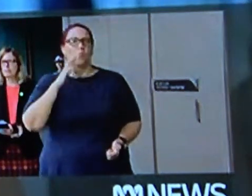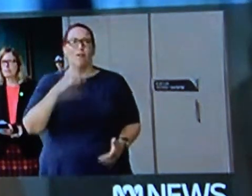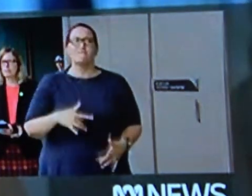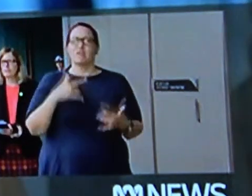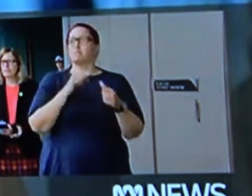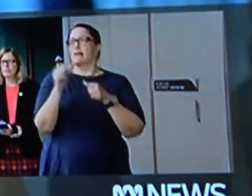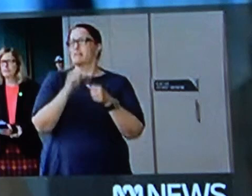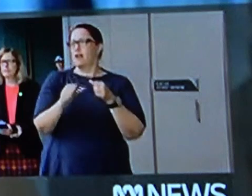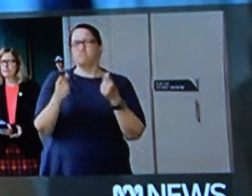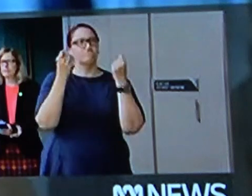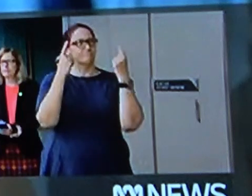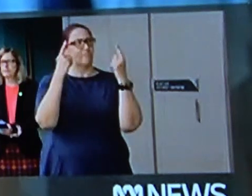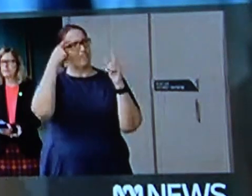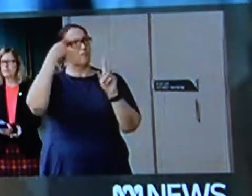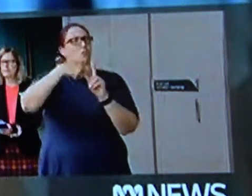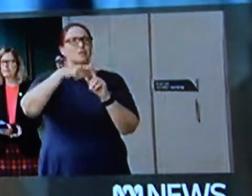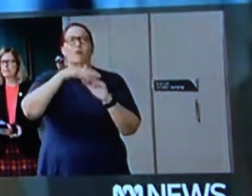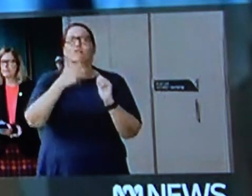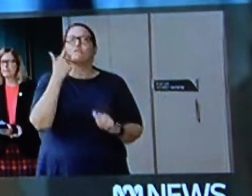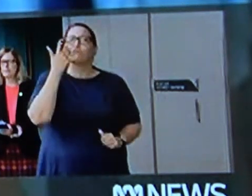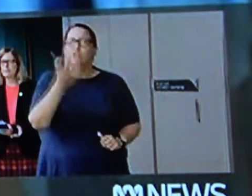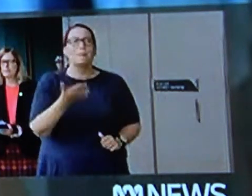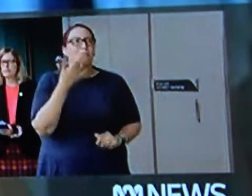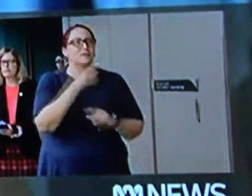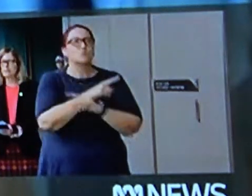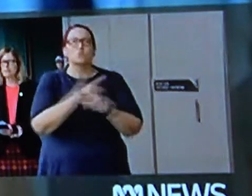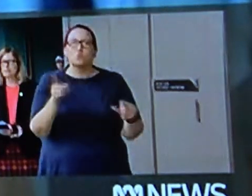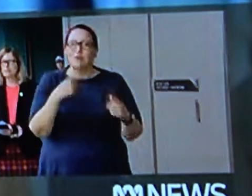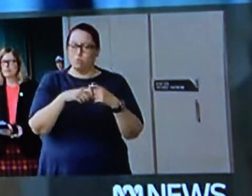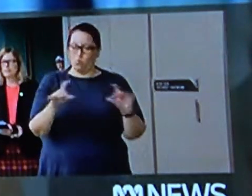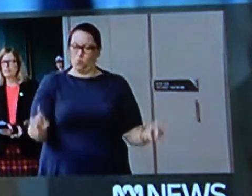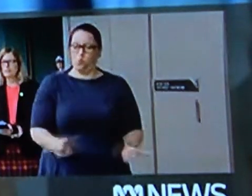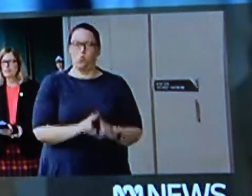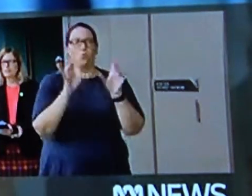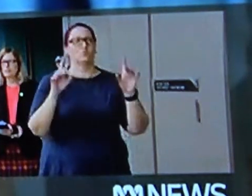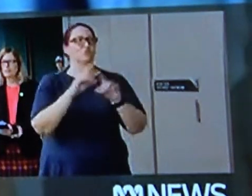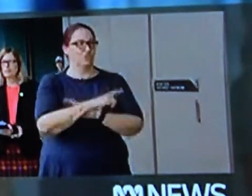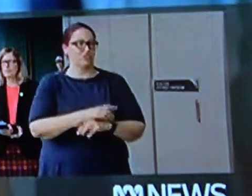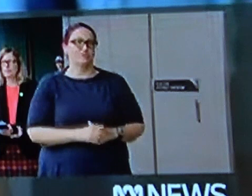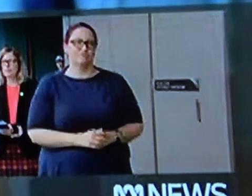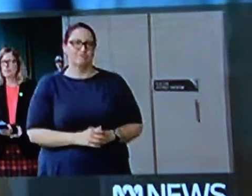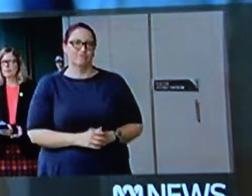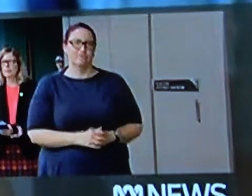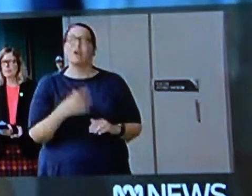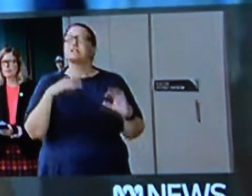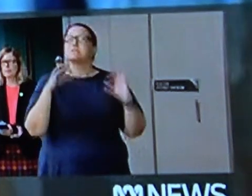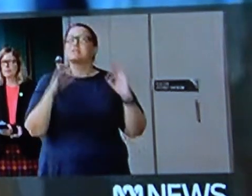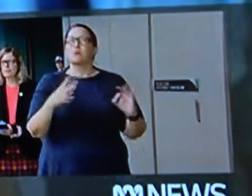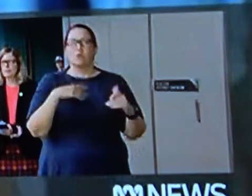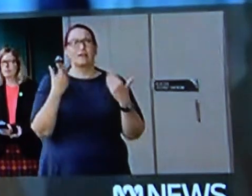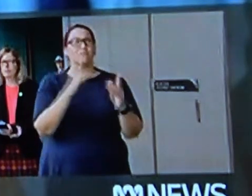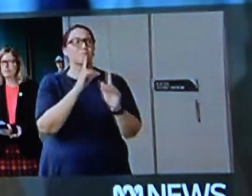months. And I want all of us to get used to these changes. It's for our own good. And especially can I give a message to people